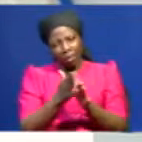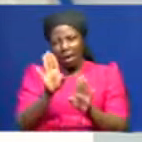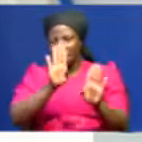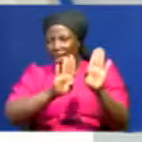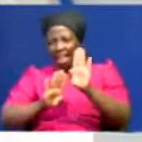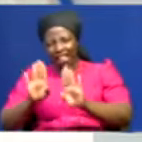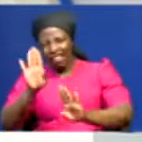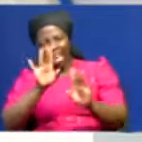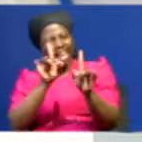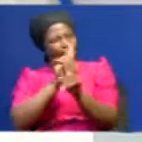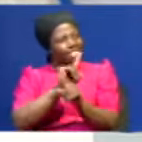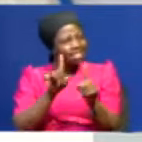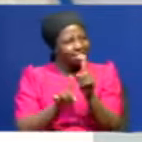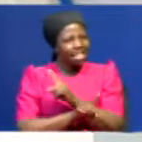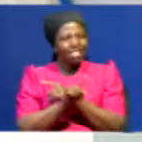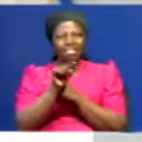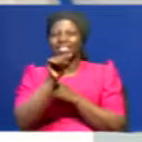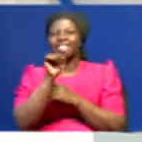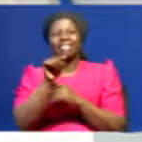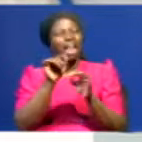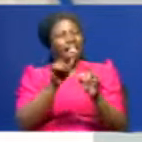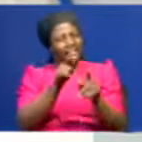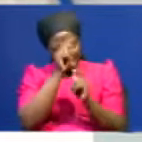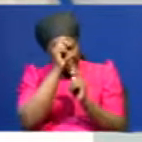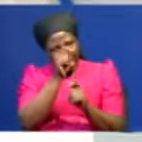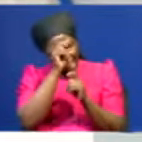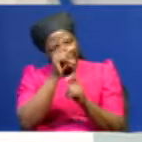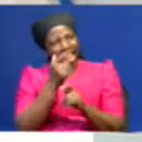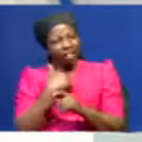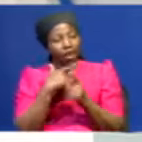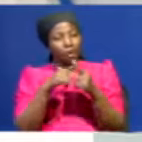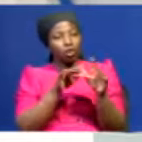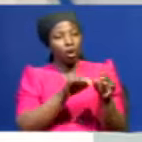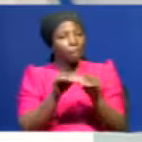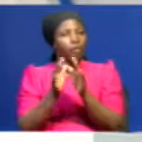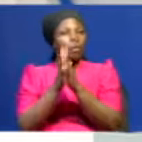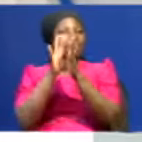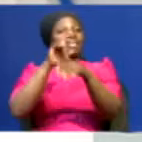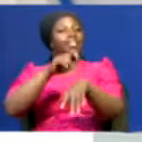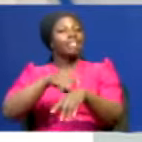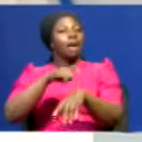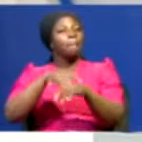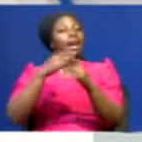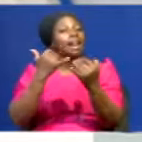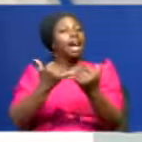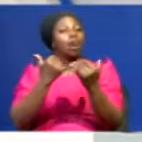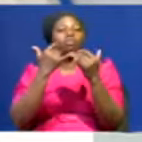everything was to be so diplomatic. Mm. But you move with the time, so you find it is deep, you also go deep. Mm.